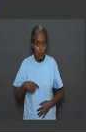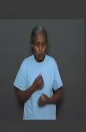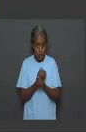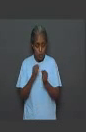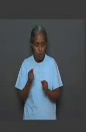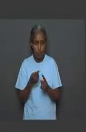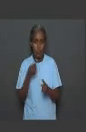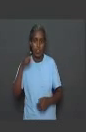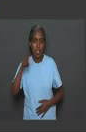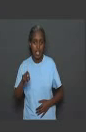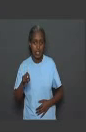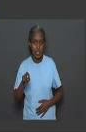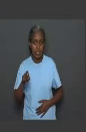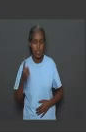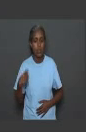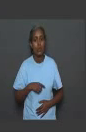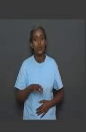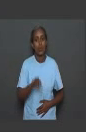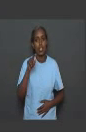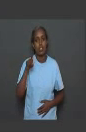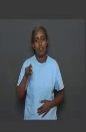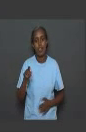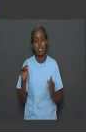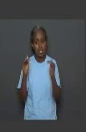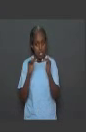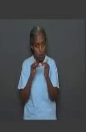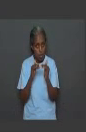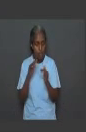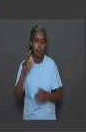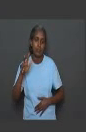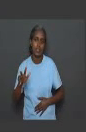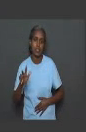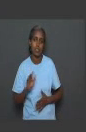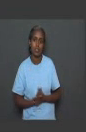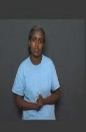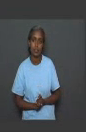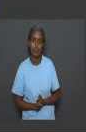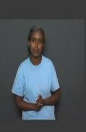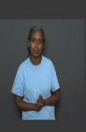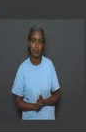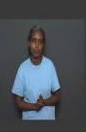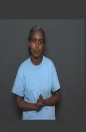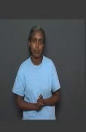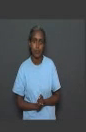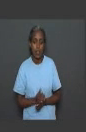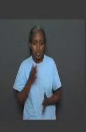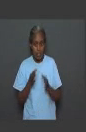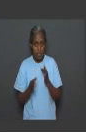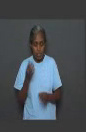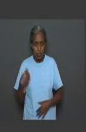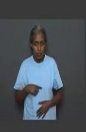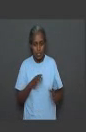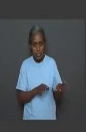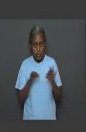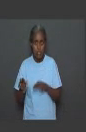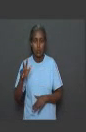When we solve for x, we get x equals 3. If